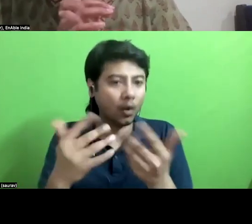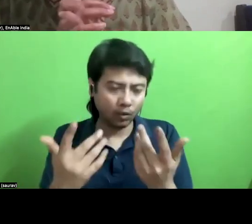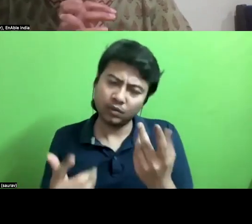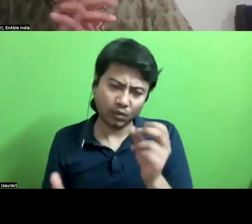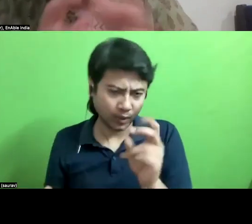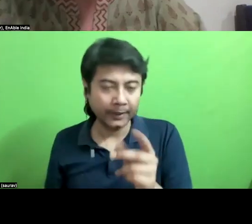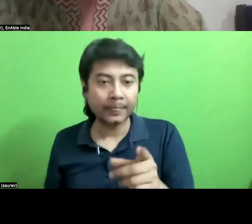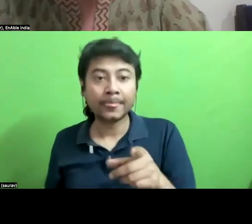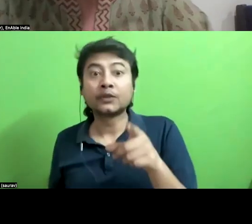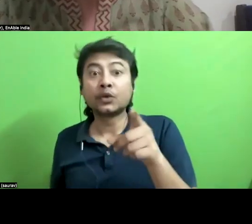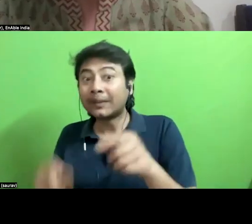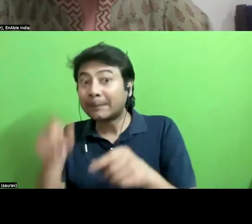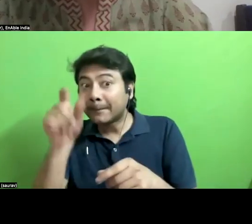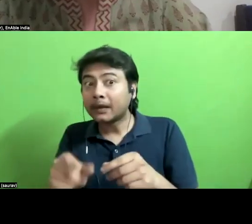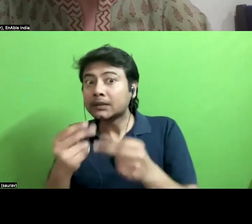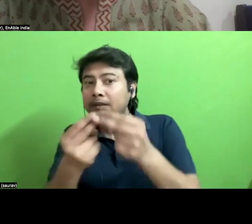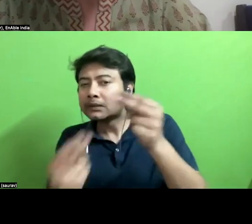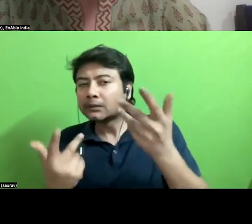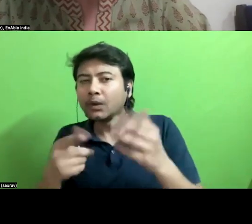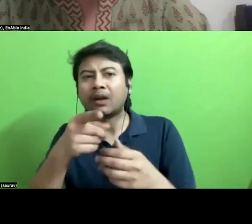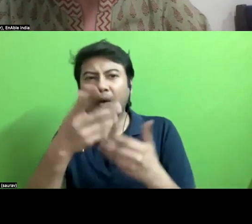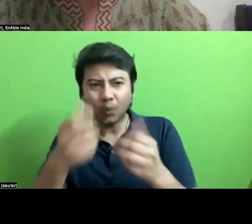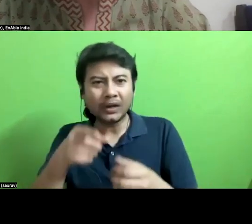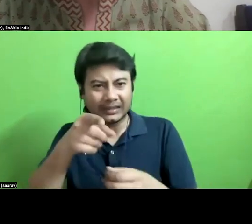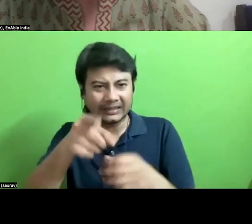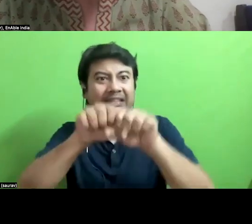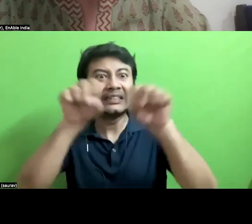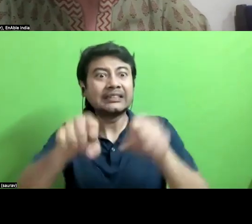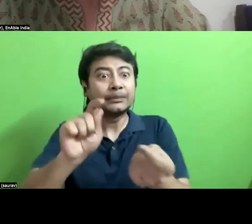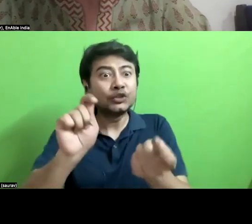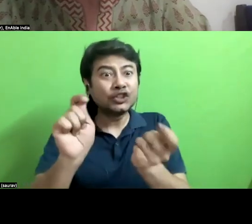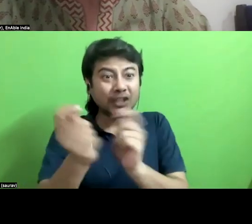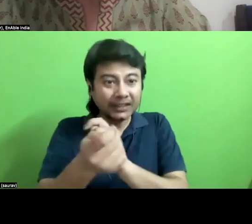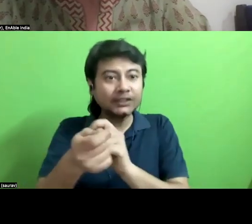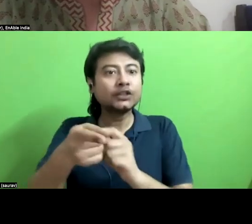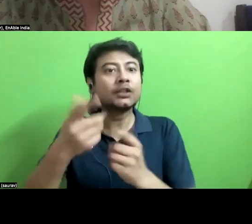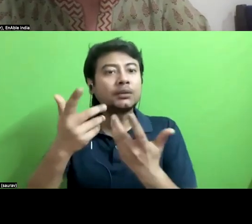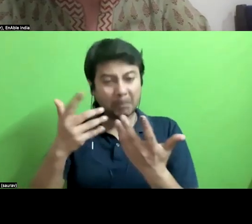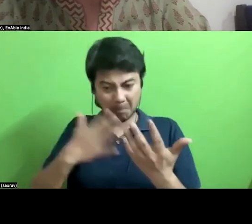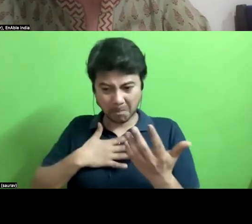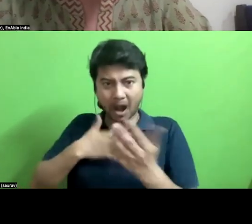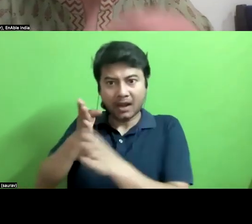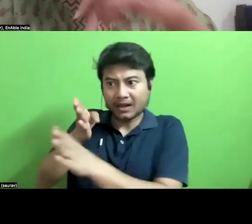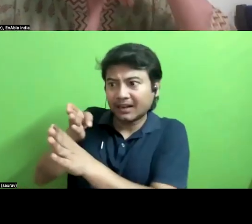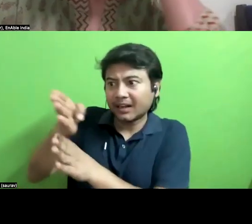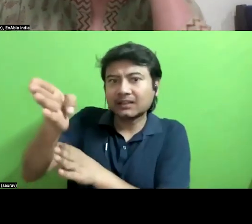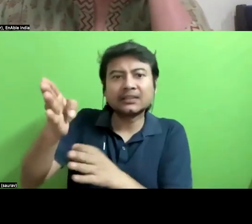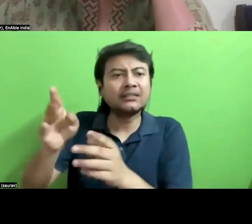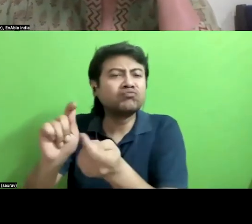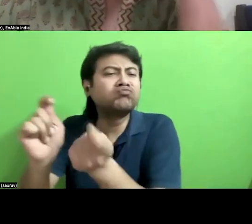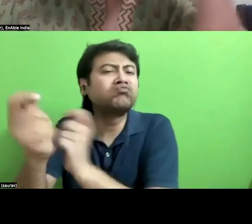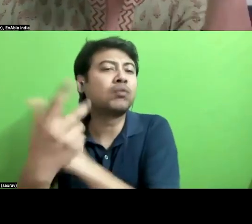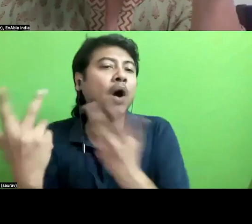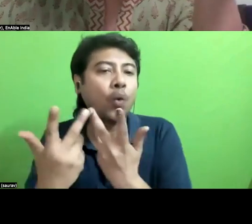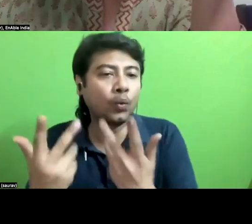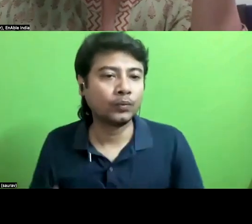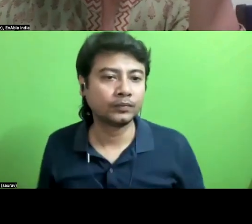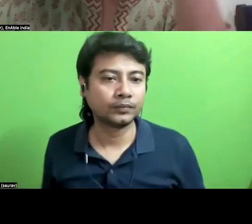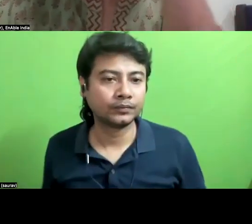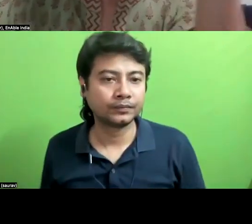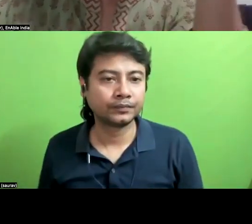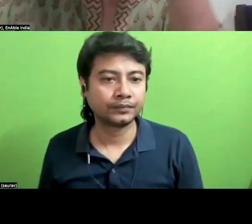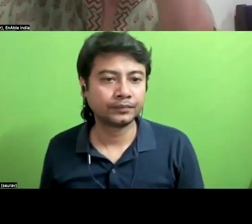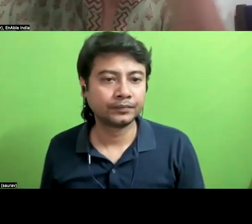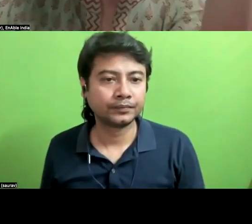my industry? So let me answer this in the following way. First, can you treat the place